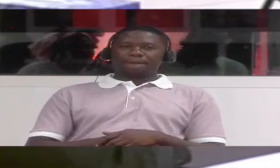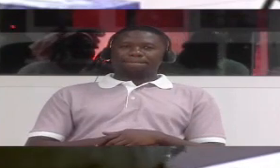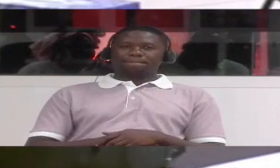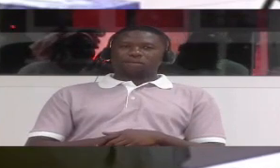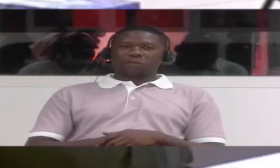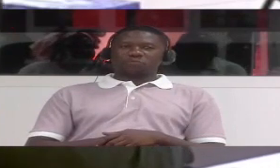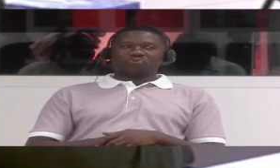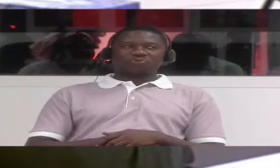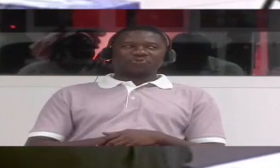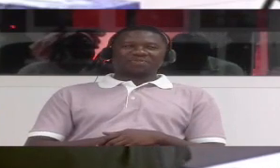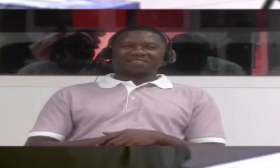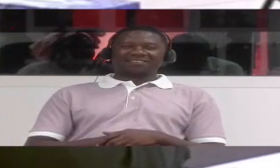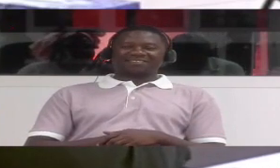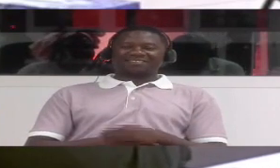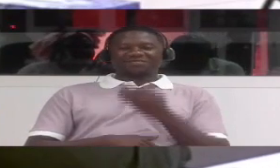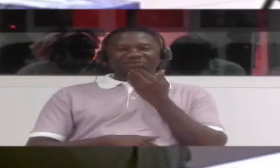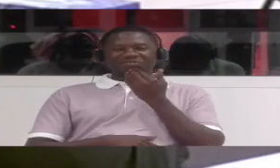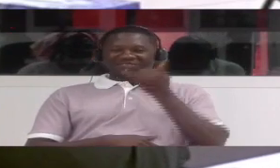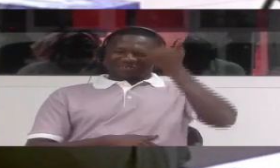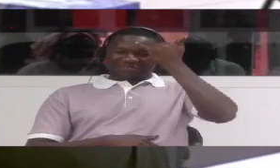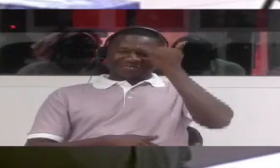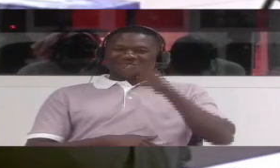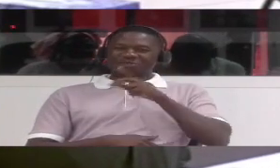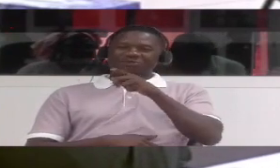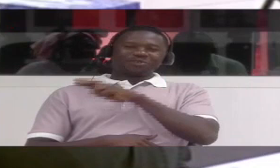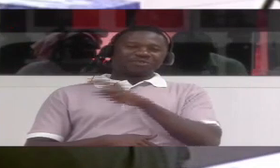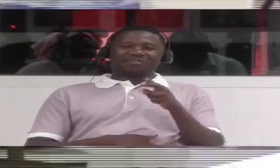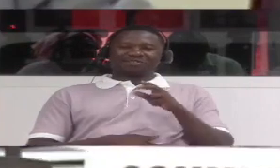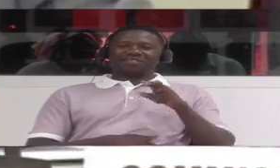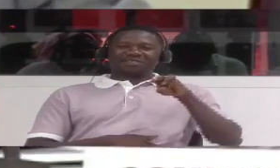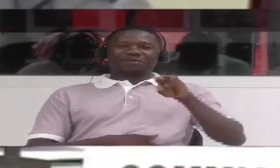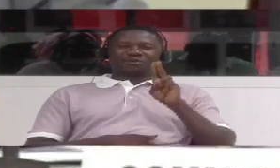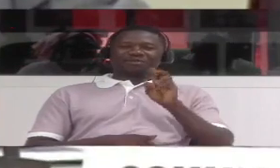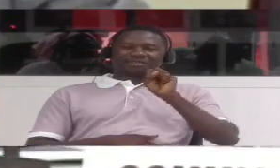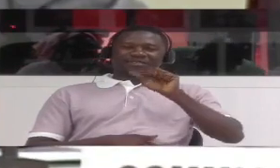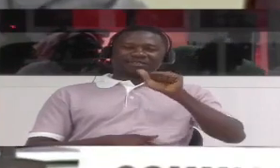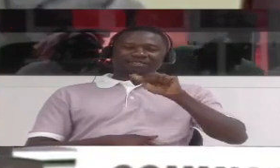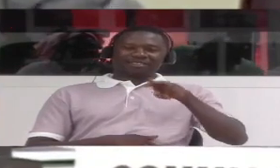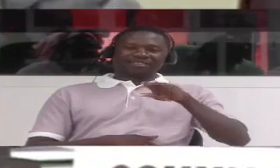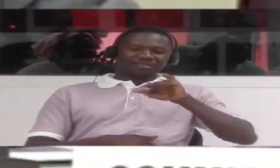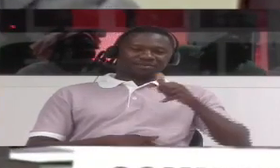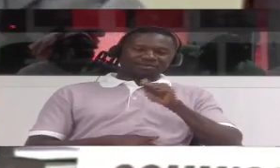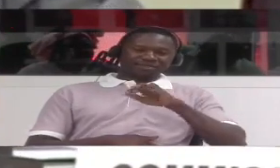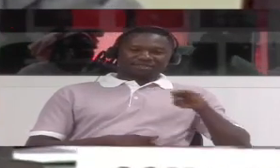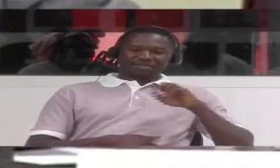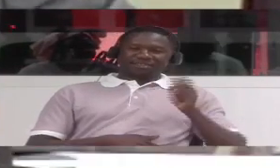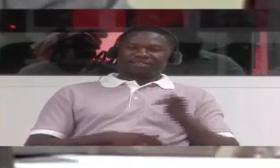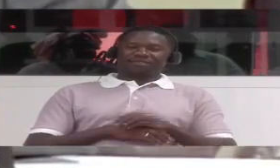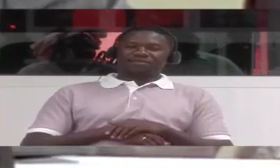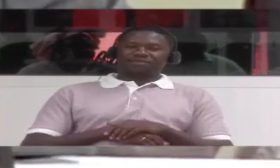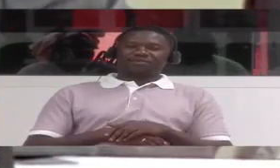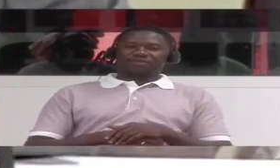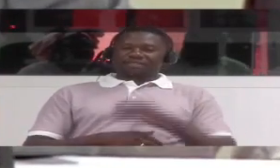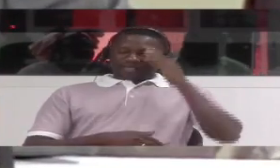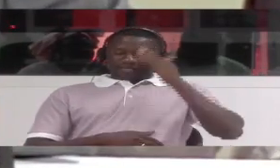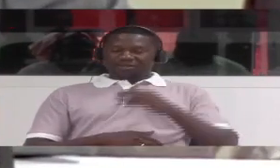you are not Musa Jammeh, I know an incarnation of that. But thank you very much, Mr. Cham, and